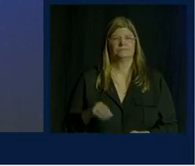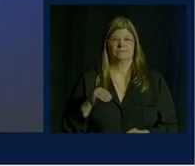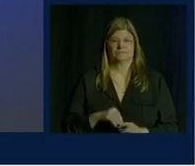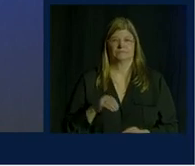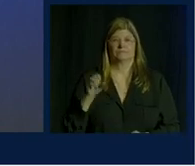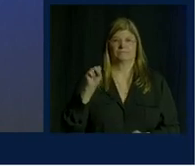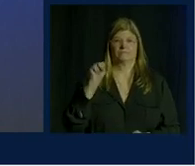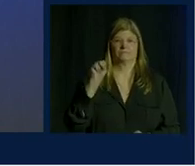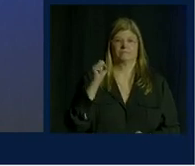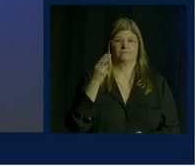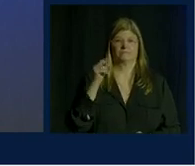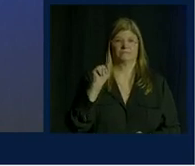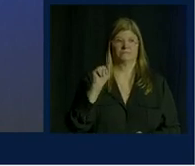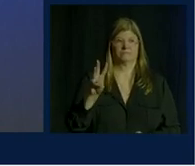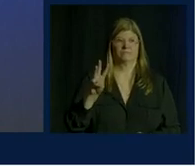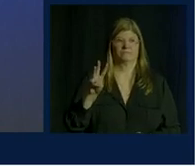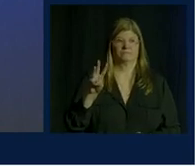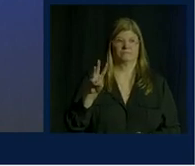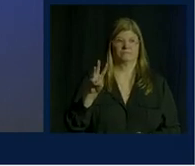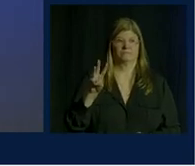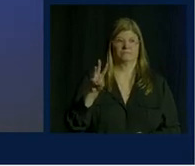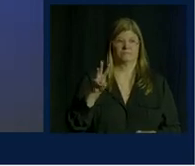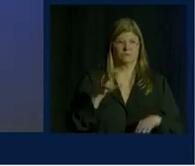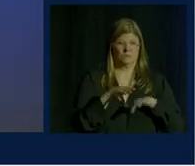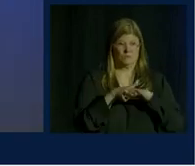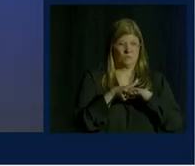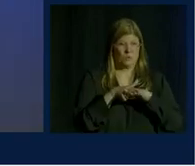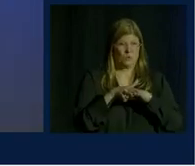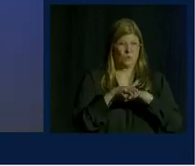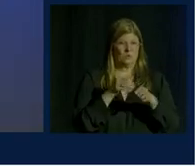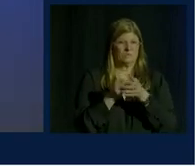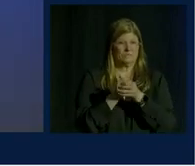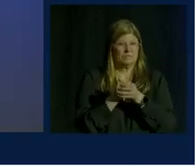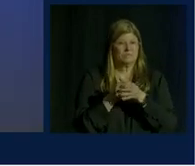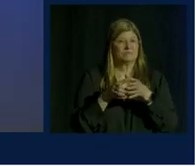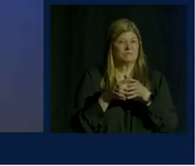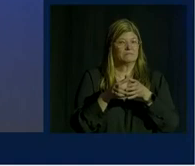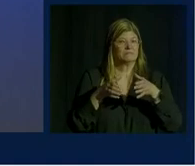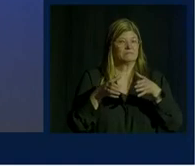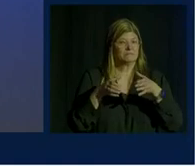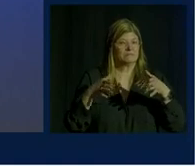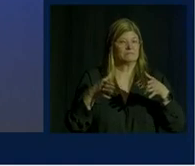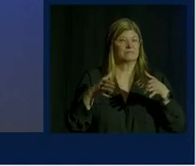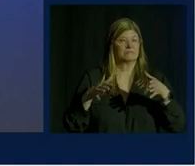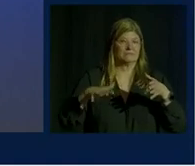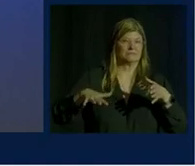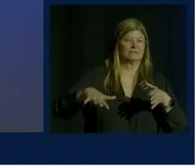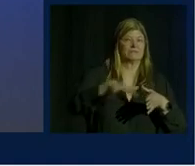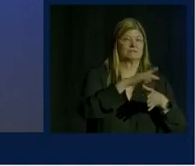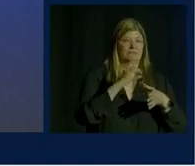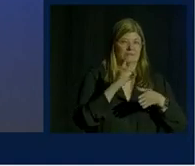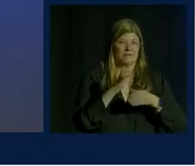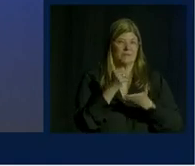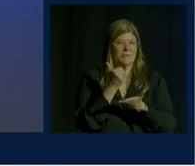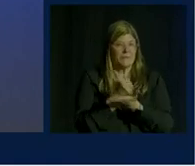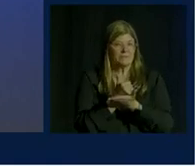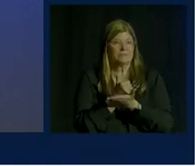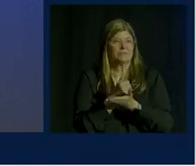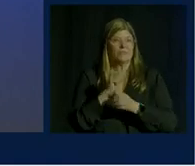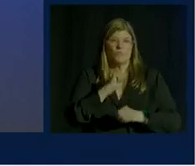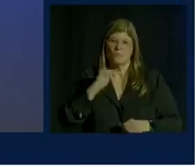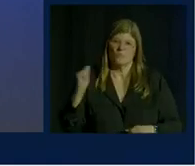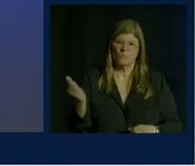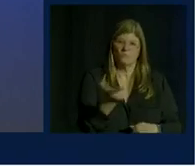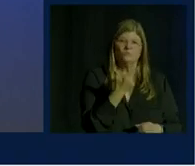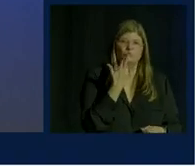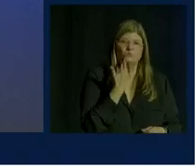Coney, and we've been slowly expanding out all over the district to try to help as many restaurants with a platform that